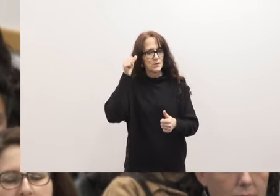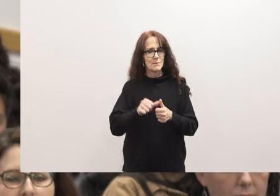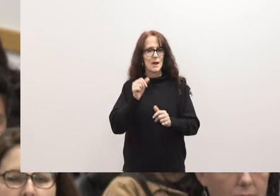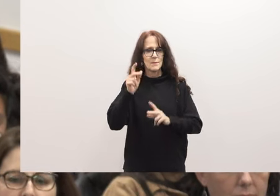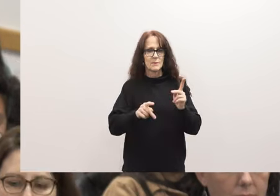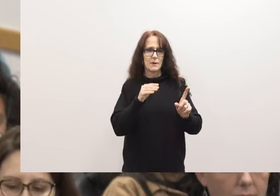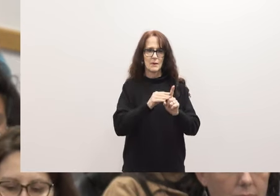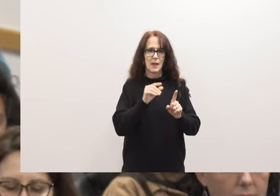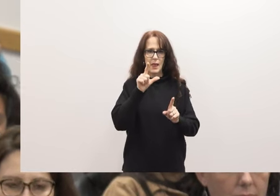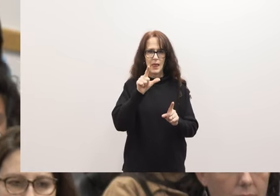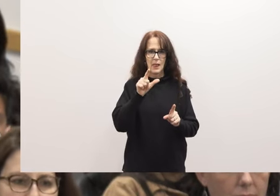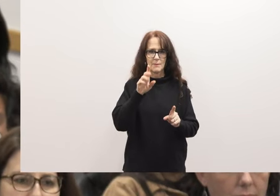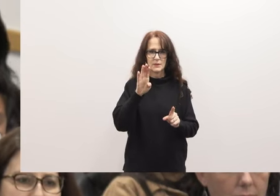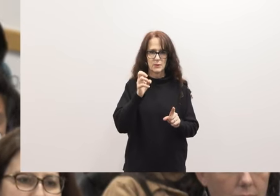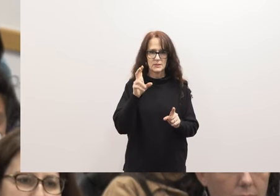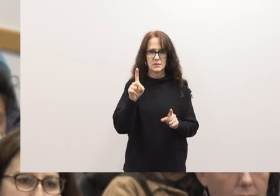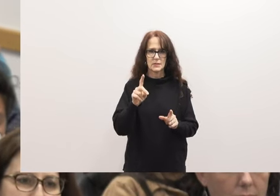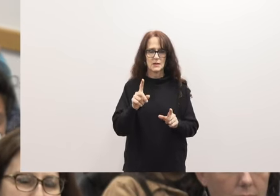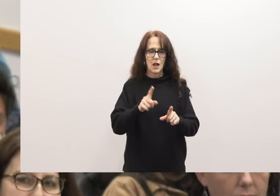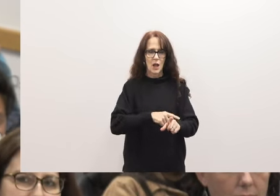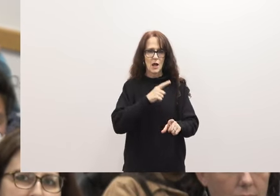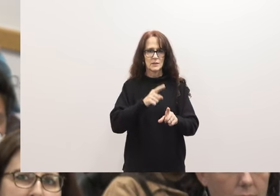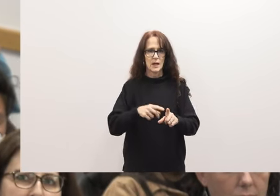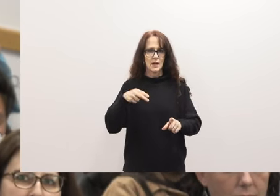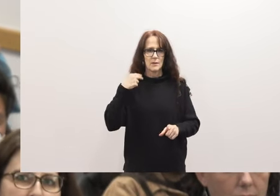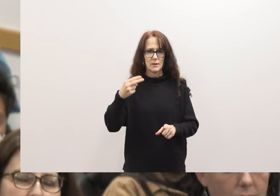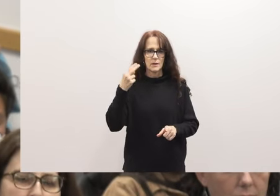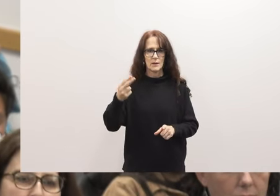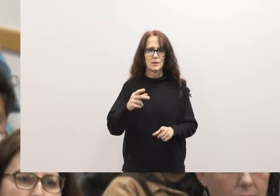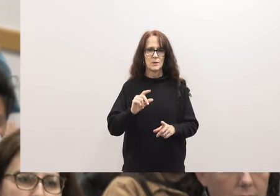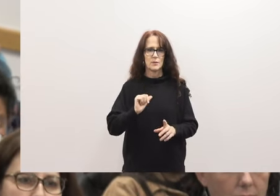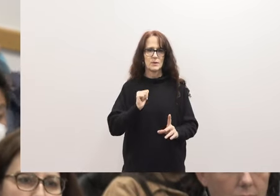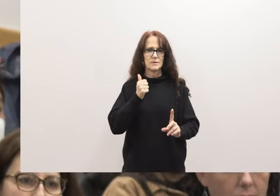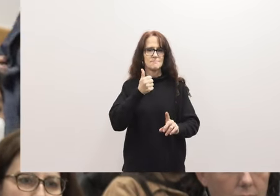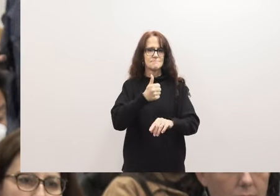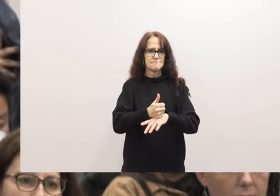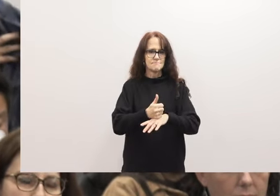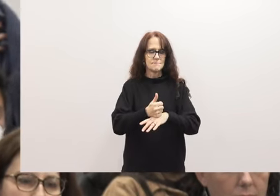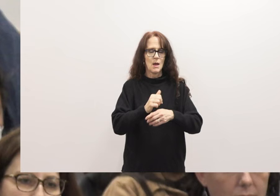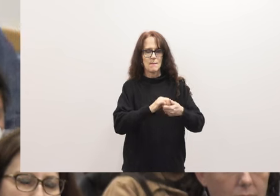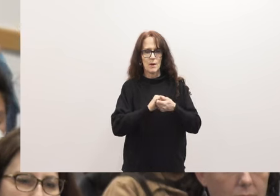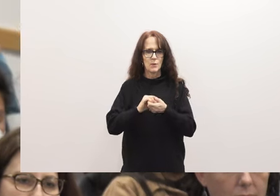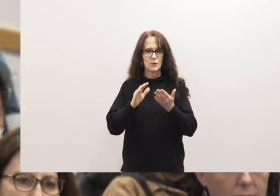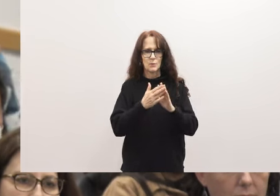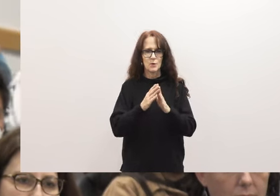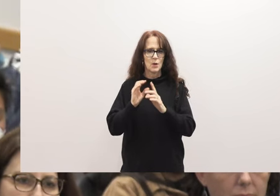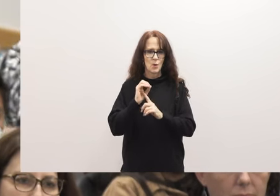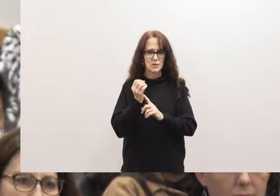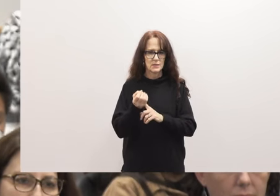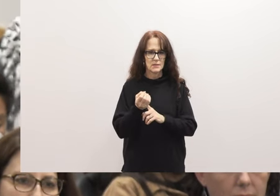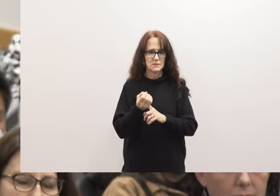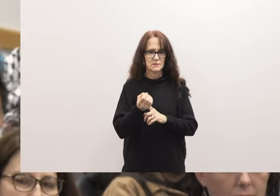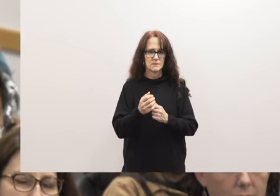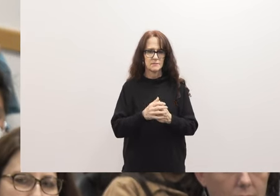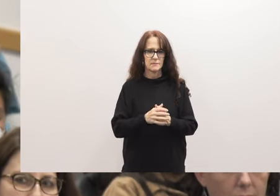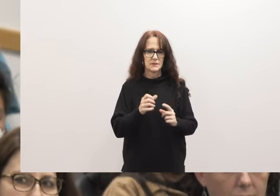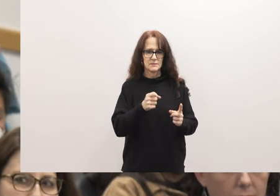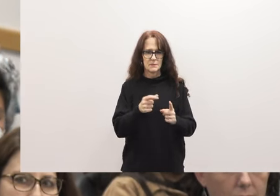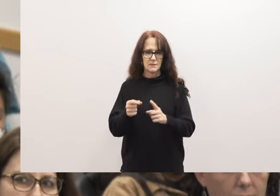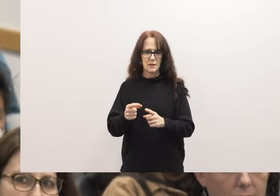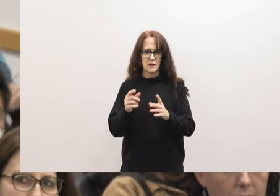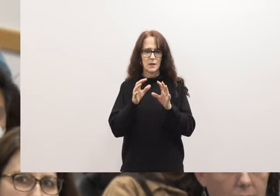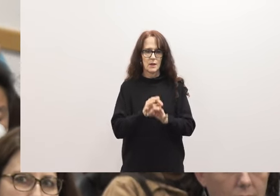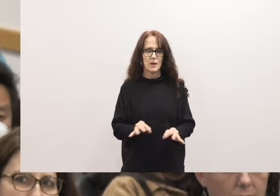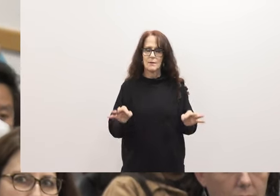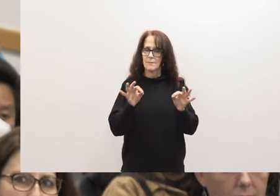that LBUSD has a long-standing history with strategically partnering with community organizations in the city. We are an asset to